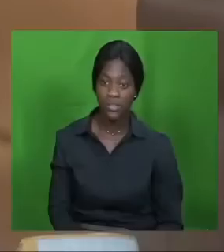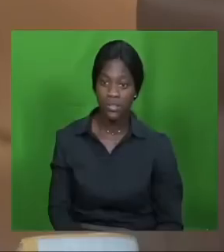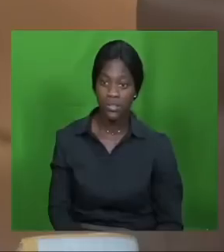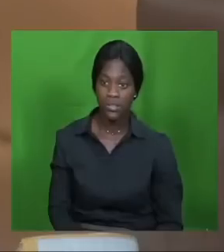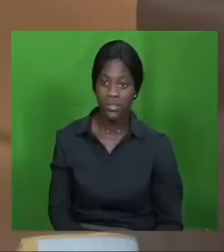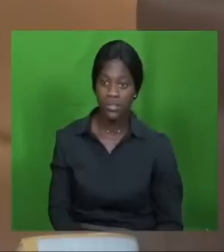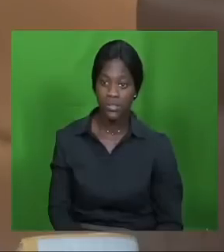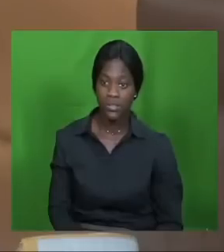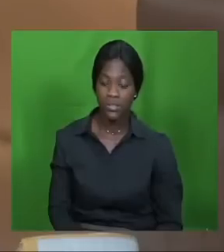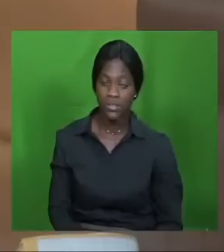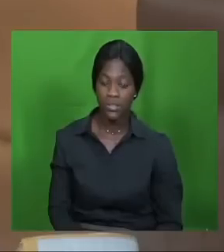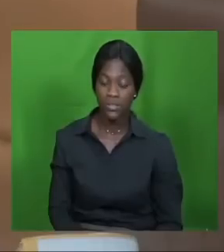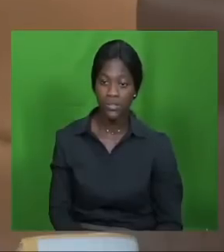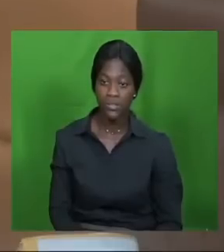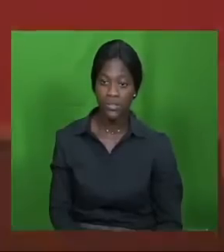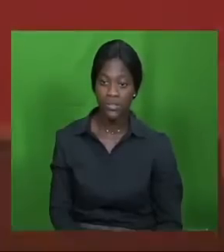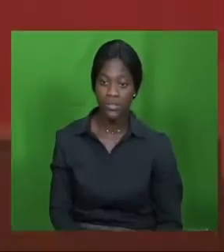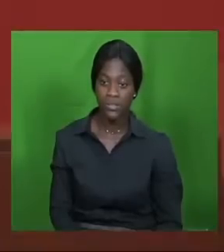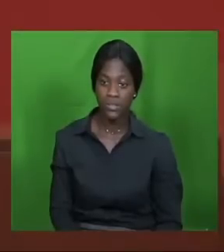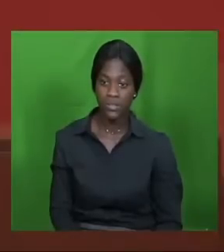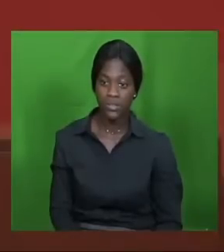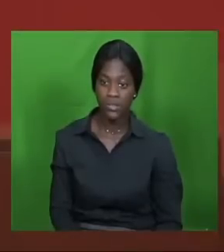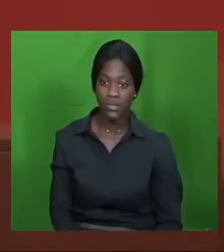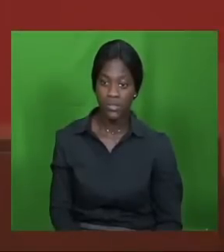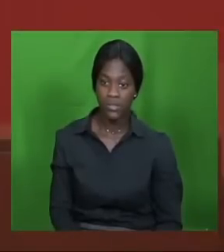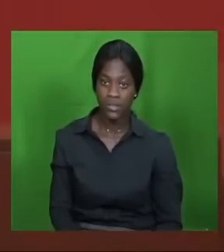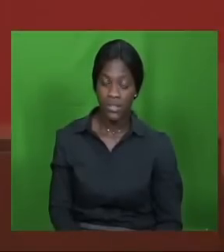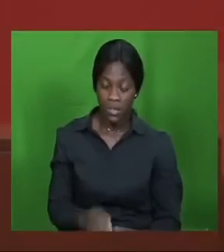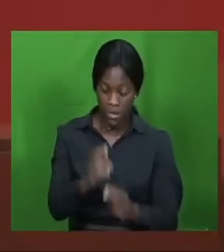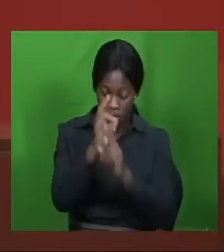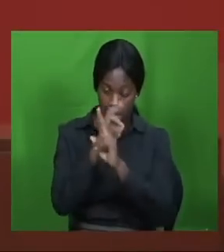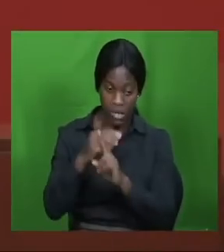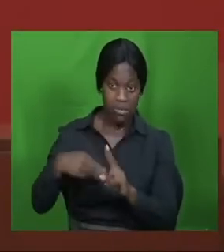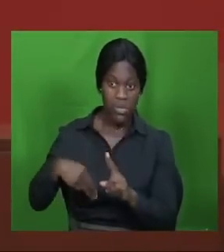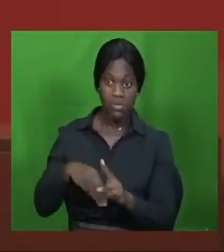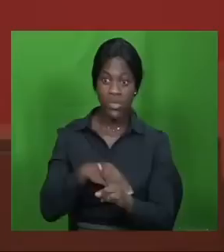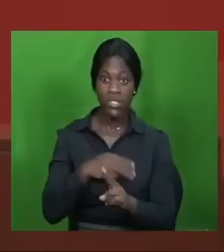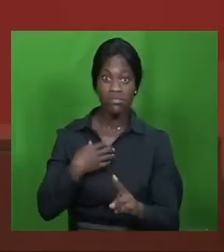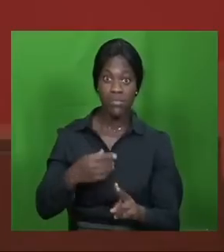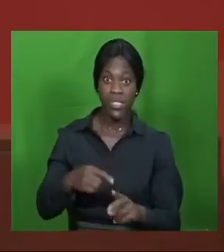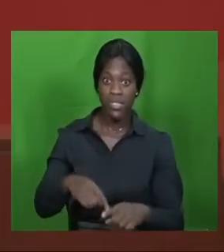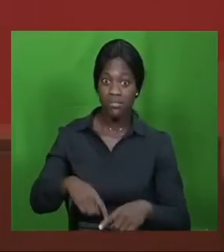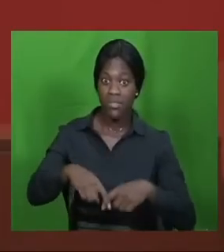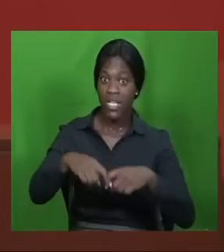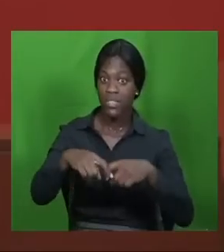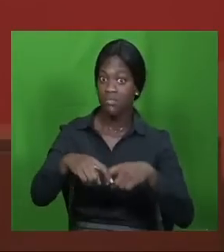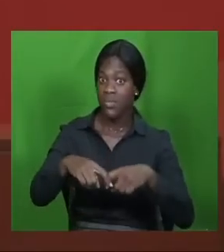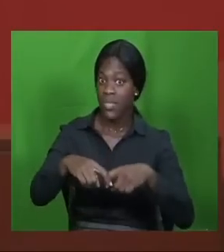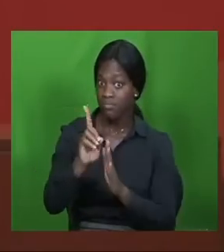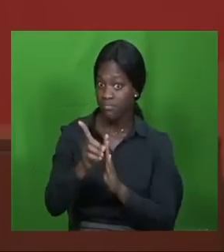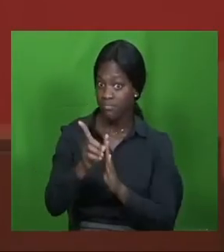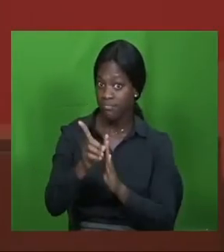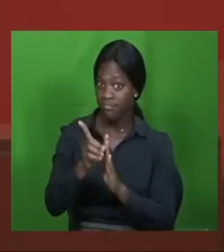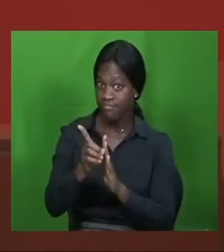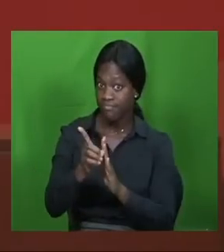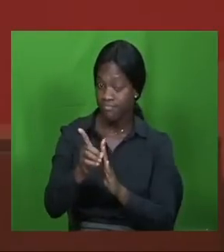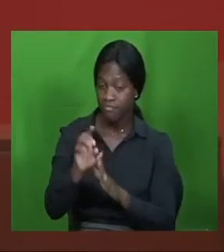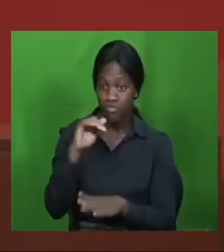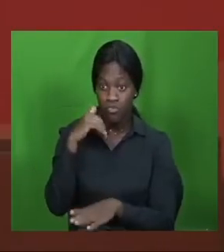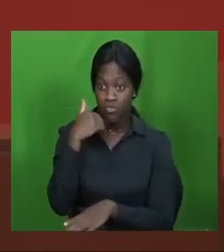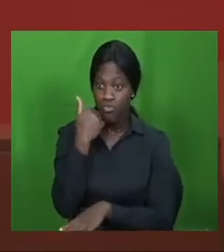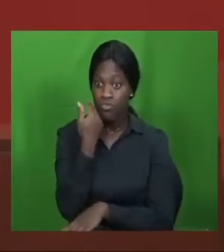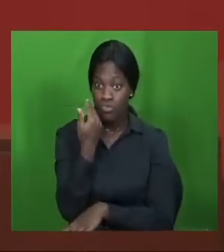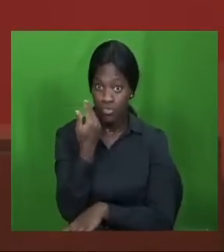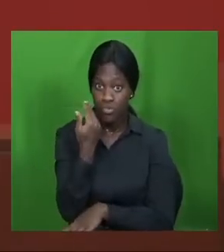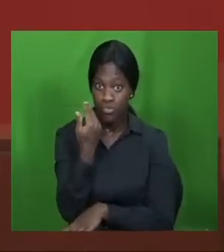honorable members, I'll be suspending sitting at 1. So